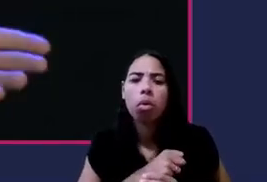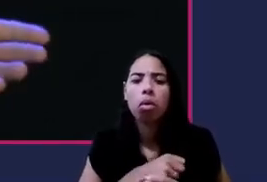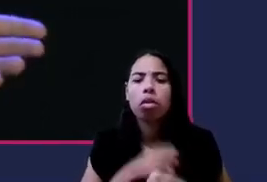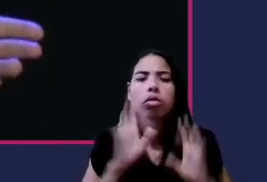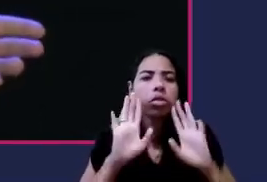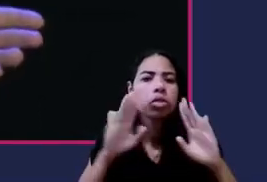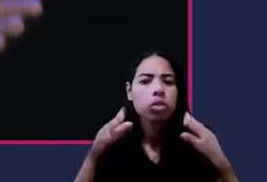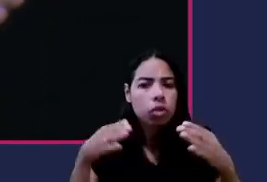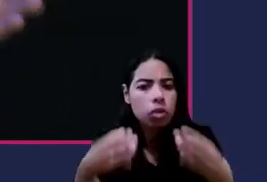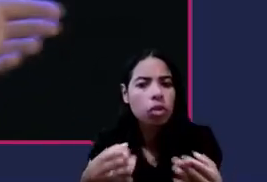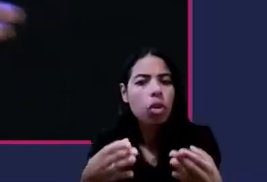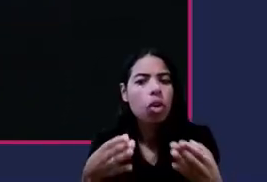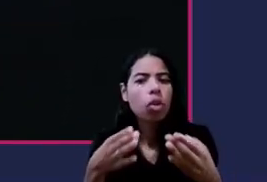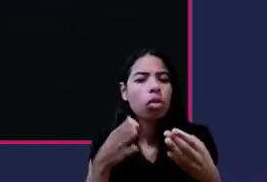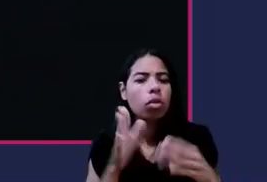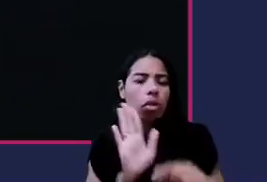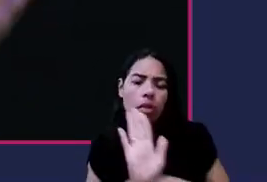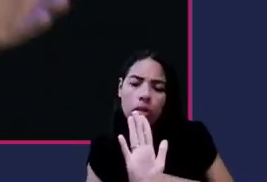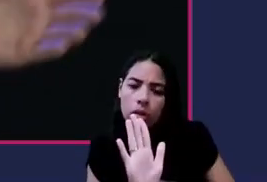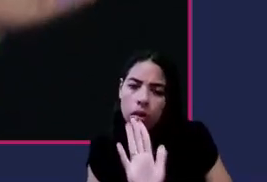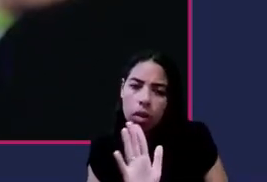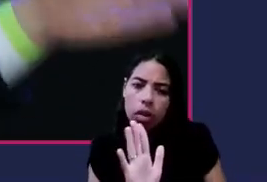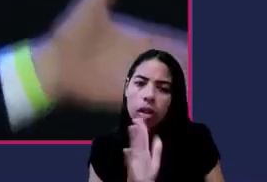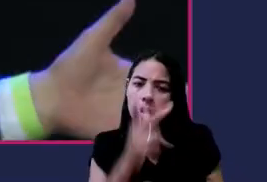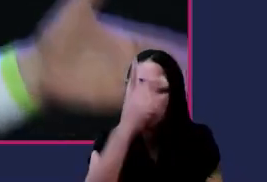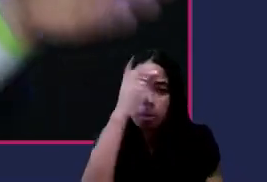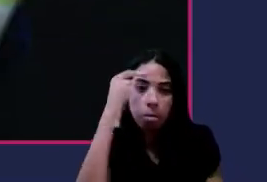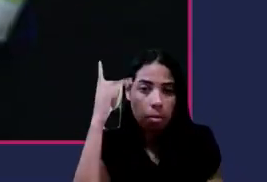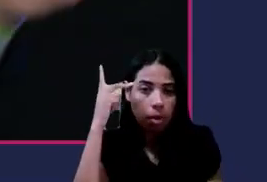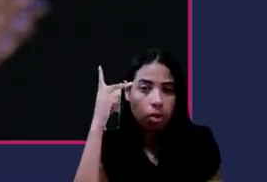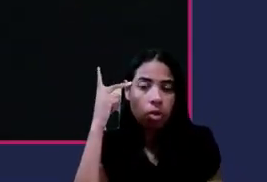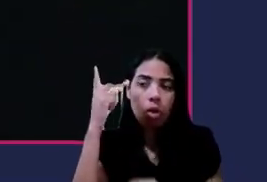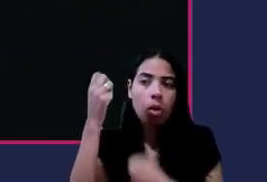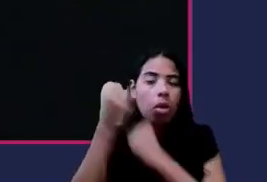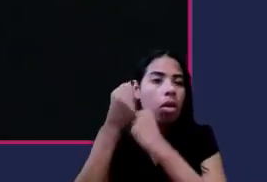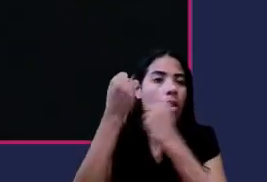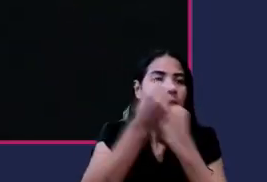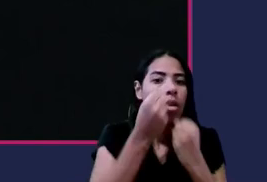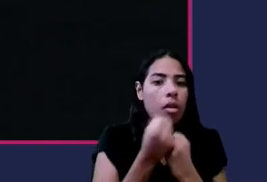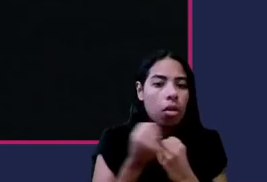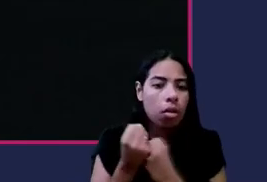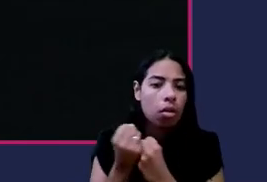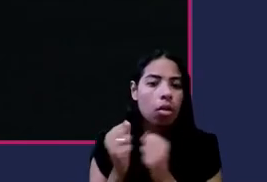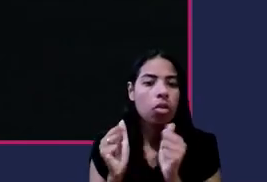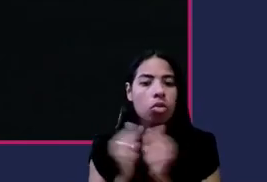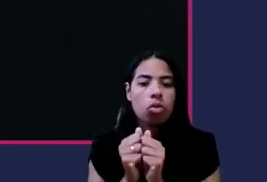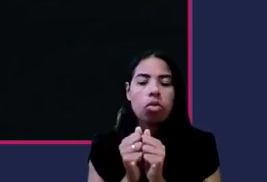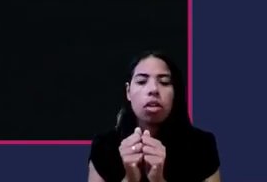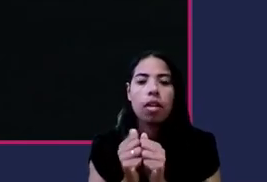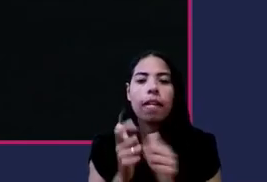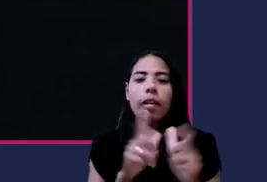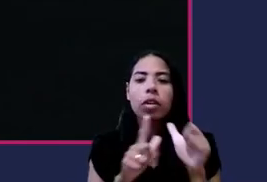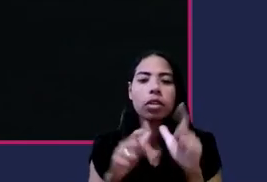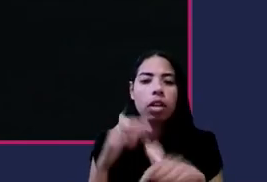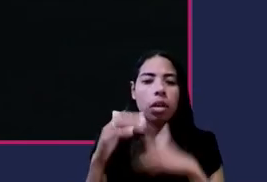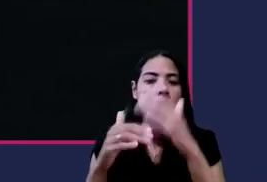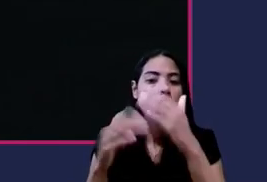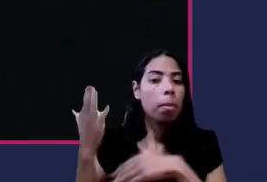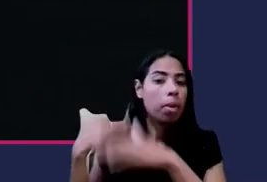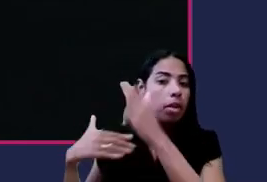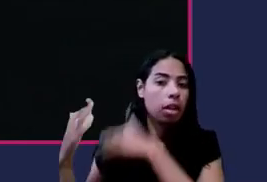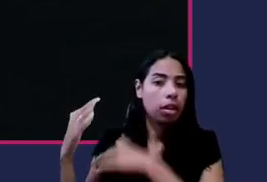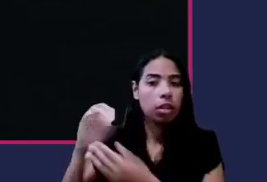Representative Rosana that a medical diploma is not enough. You need sensibility, you need